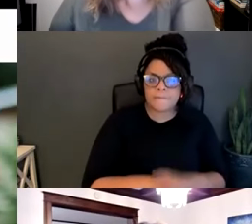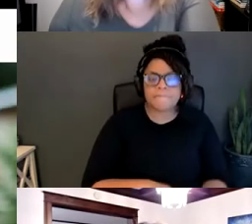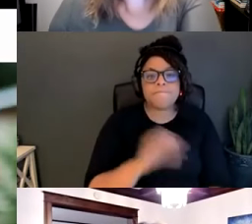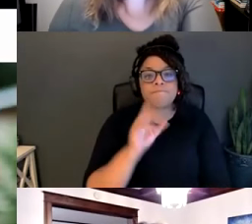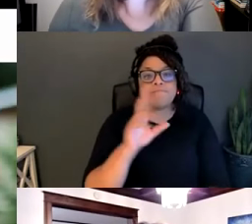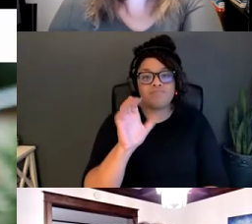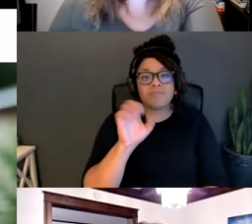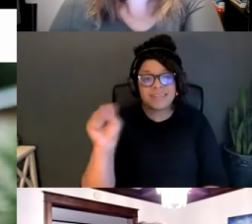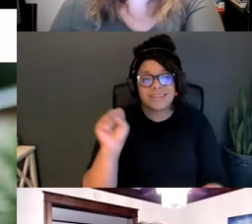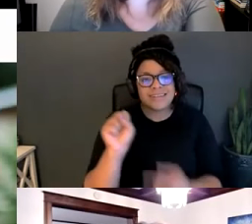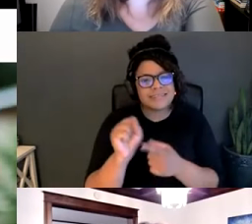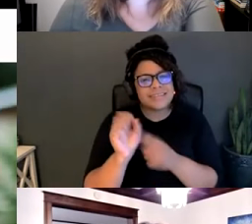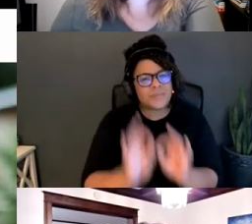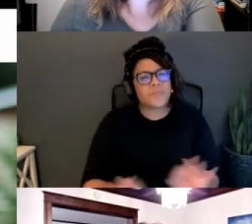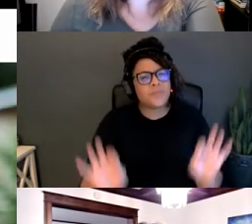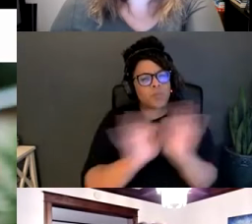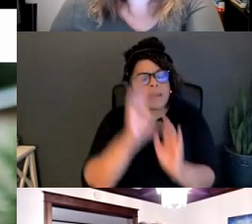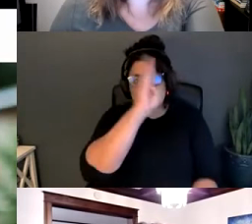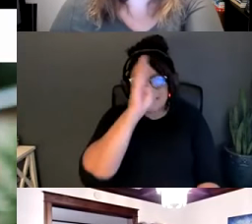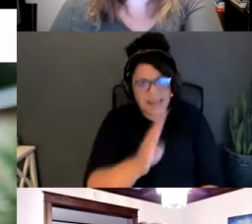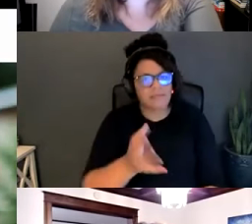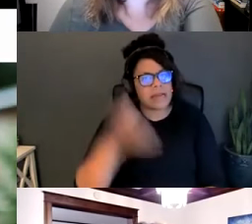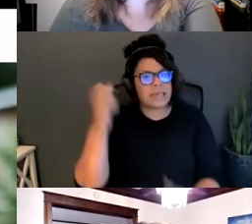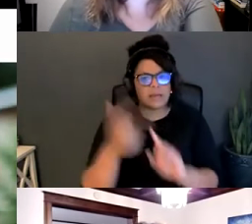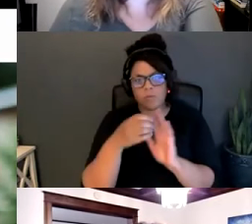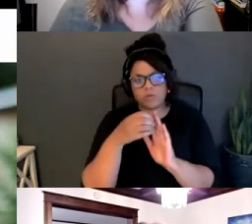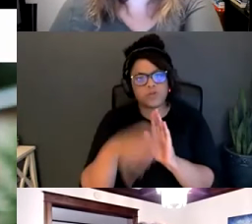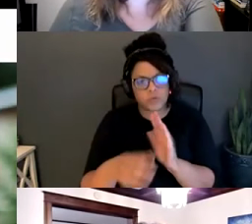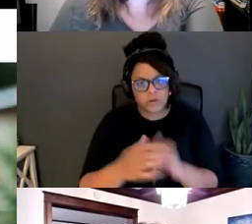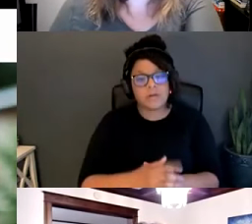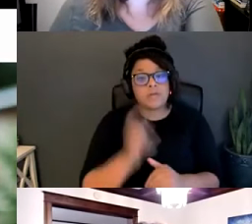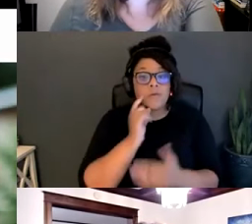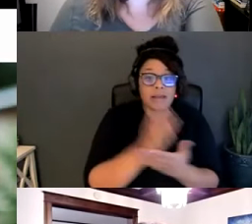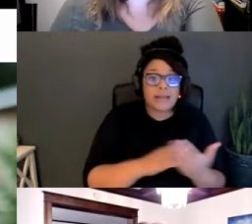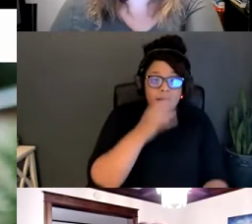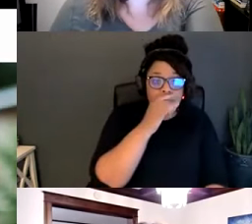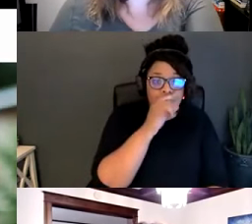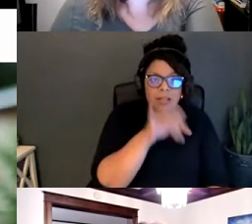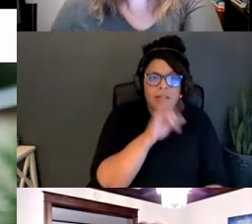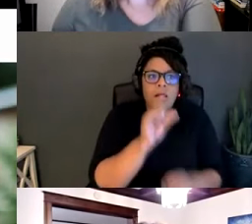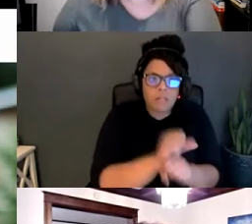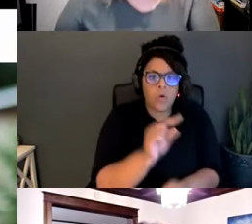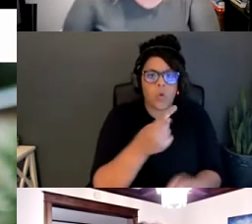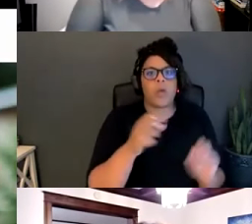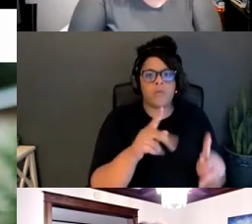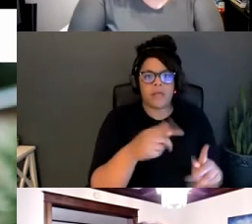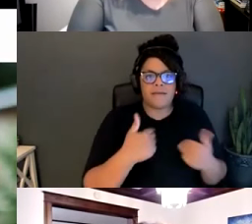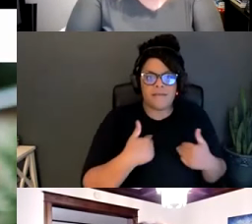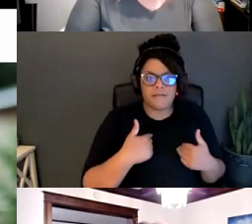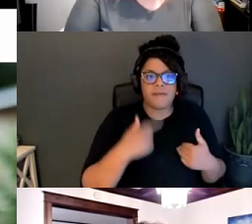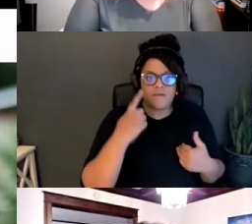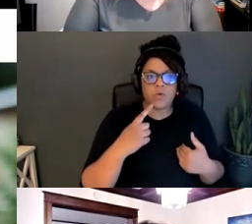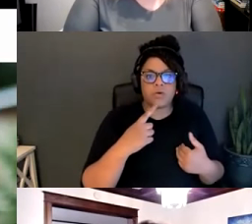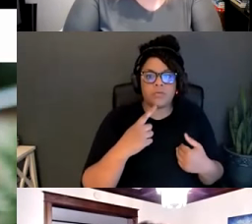is important. It should never be taken away from a student. For some kids, that is literally the only opportunity that they'll have to